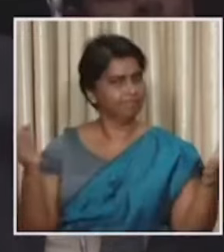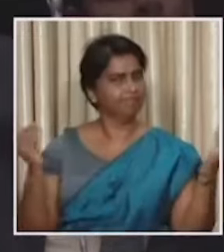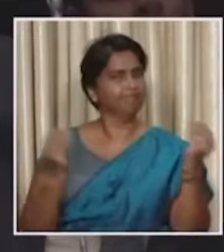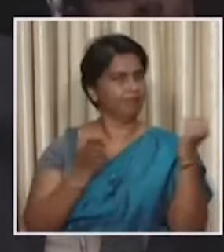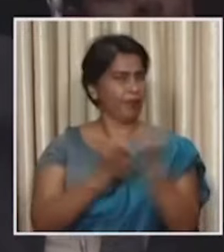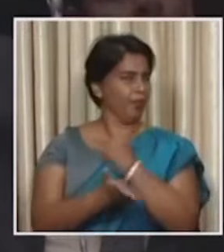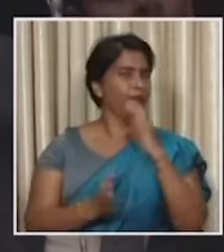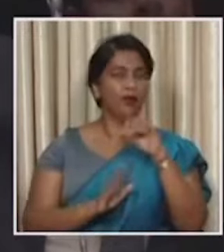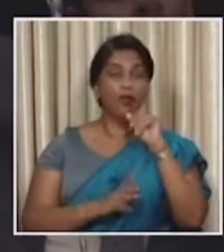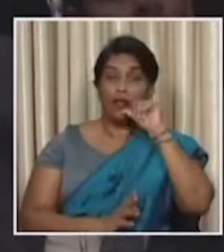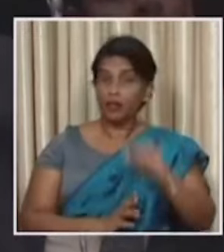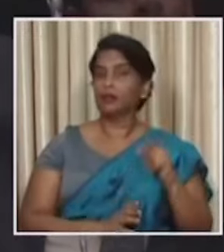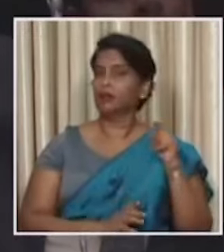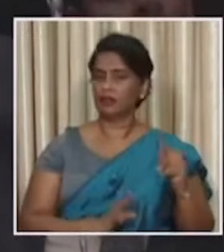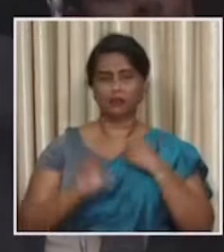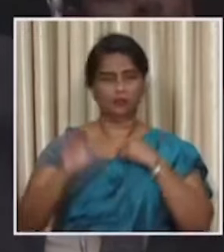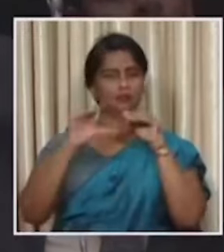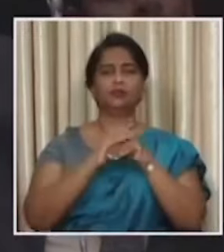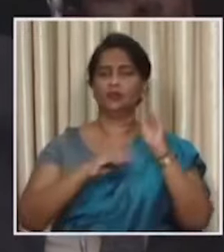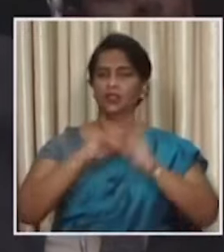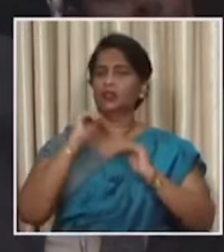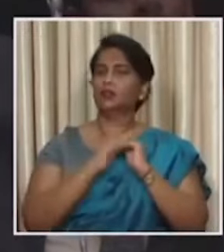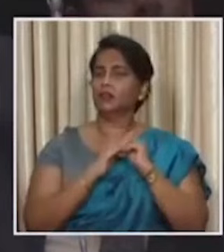For example, Honorable Deputy Speaker,